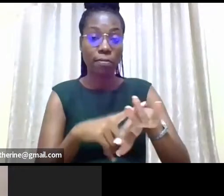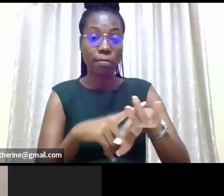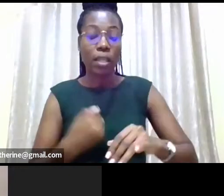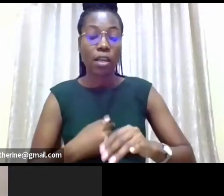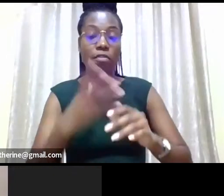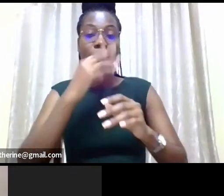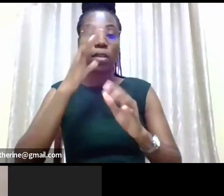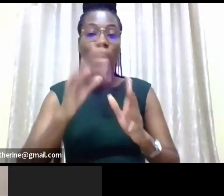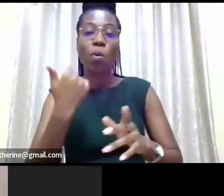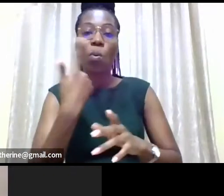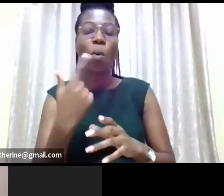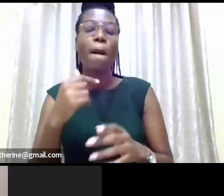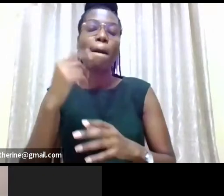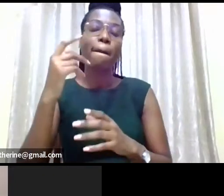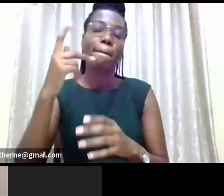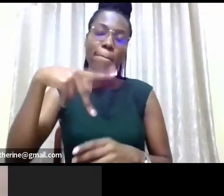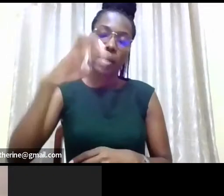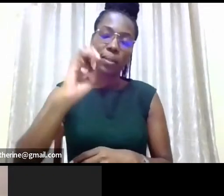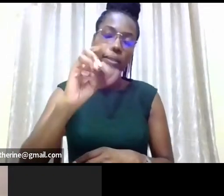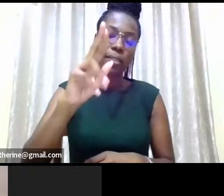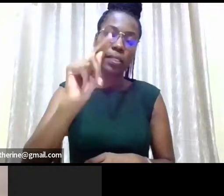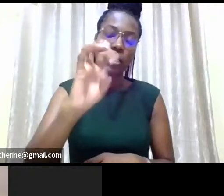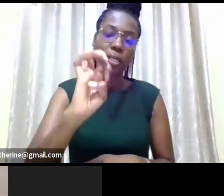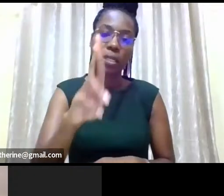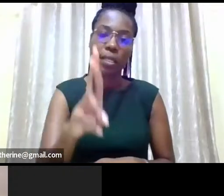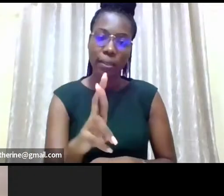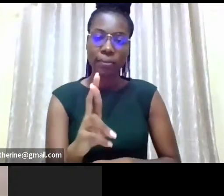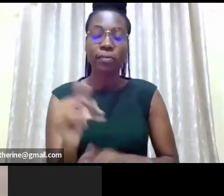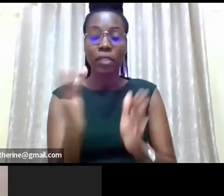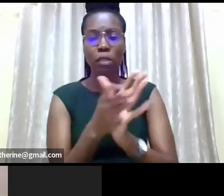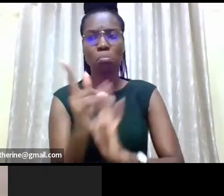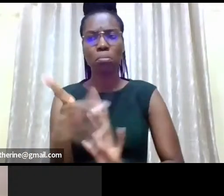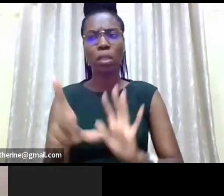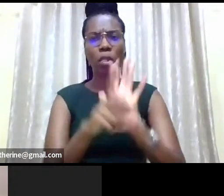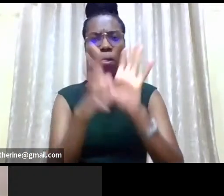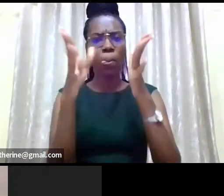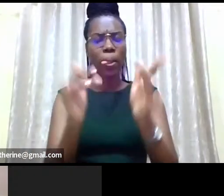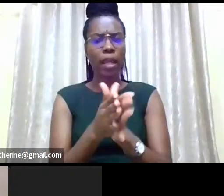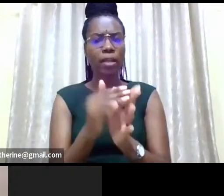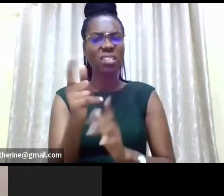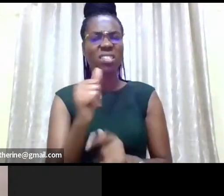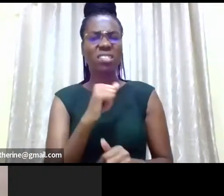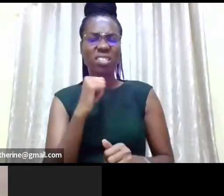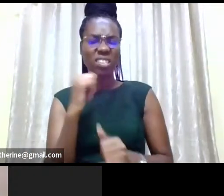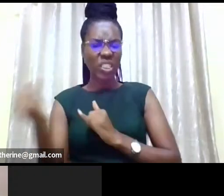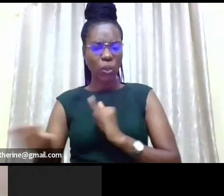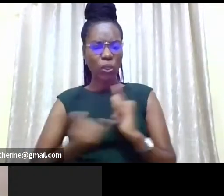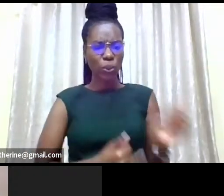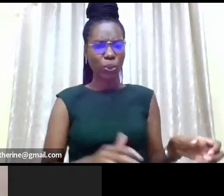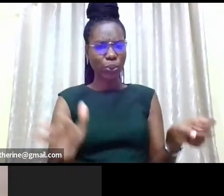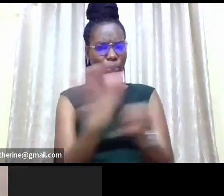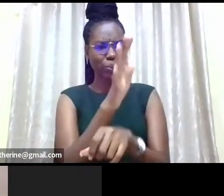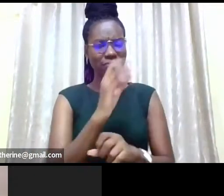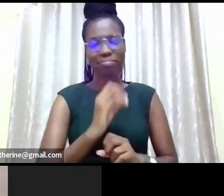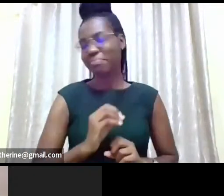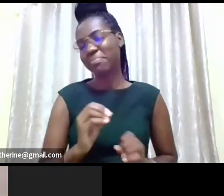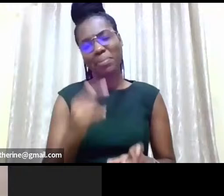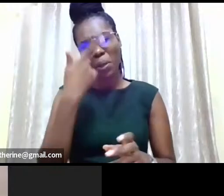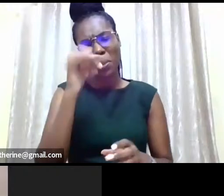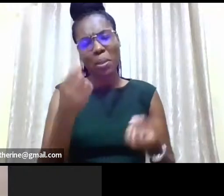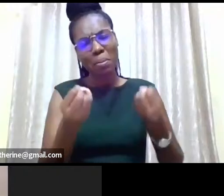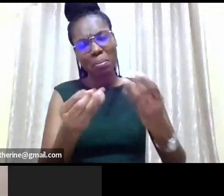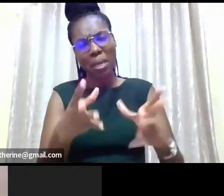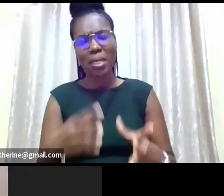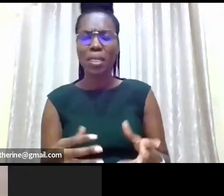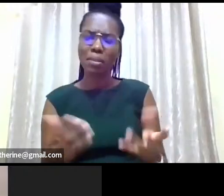is Mr. Peter Kinyanjui. He's a legal practitioner. I don't think he needs a lot of introduction. I think most of us have interacted with